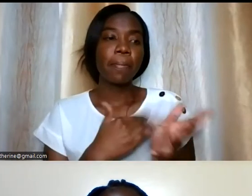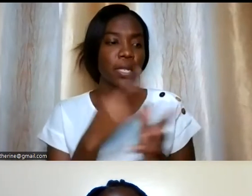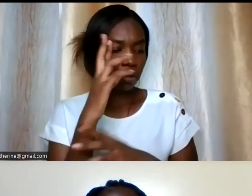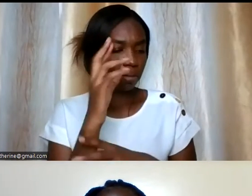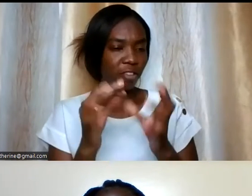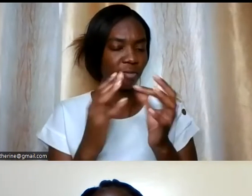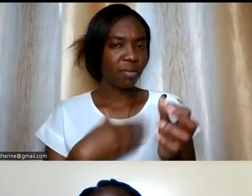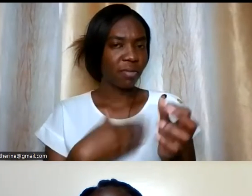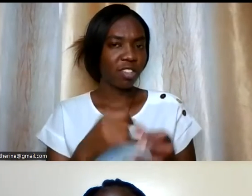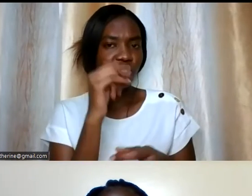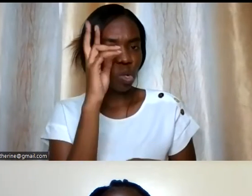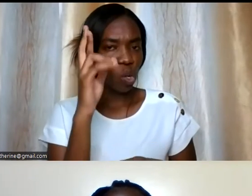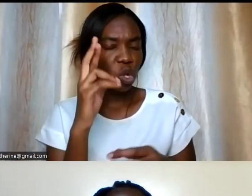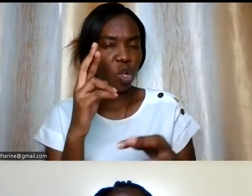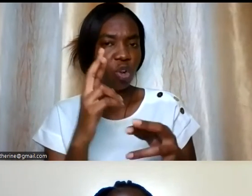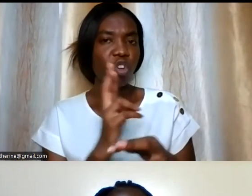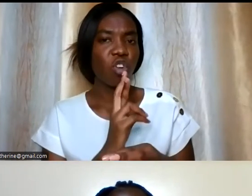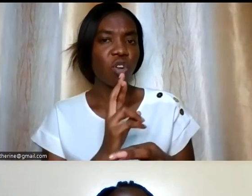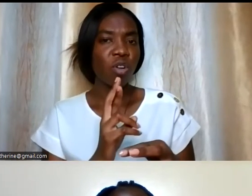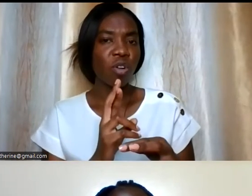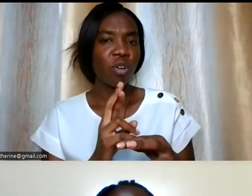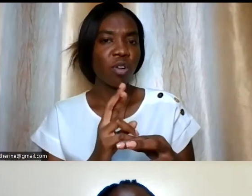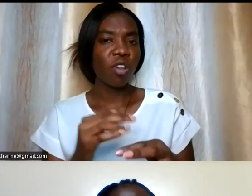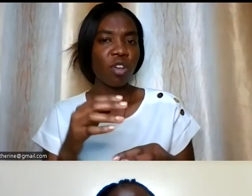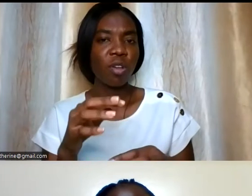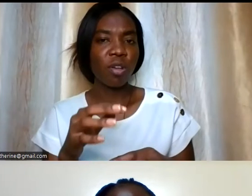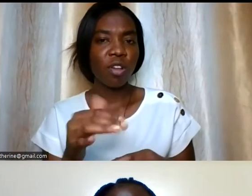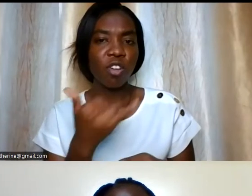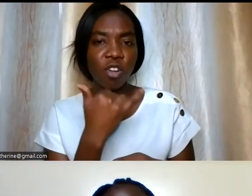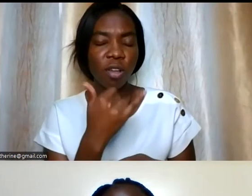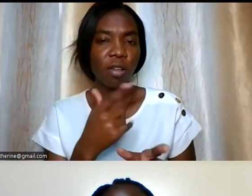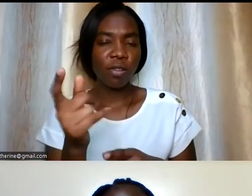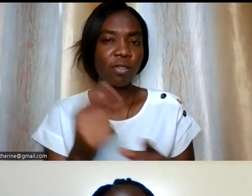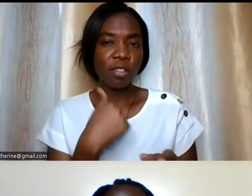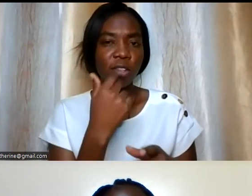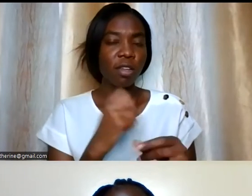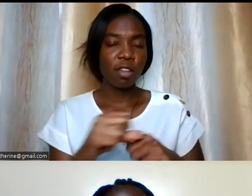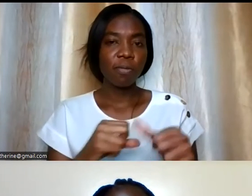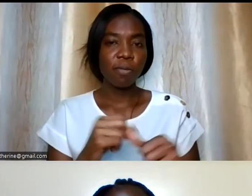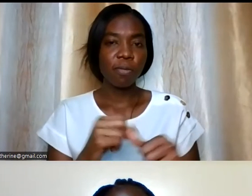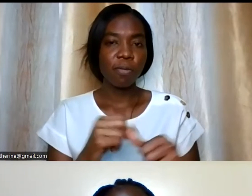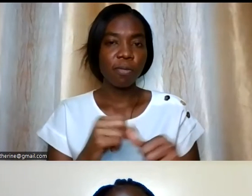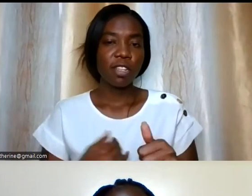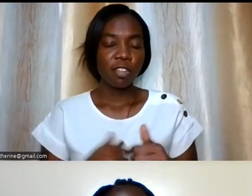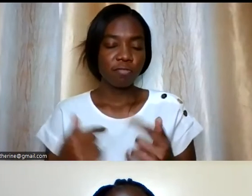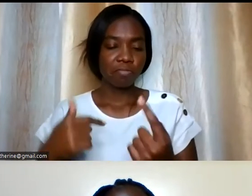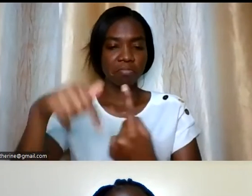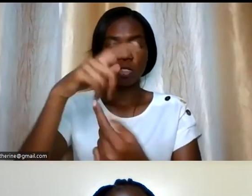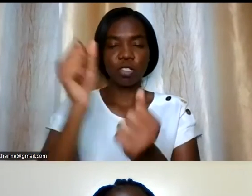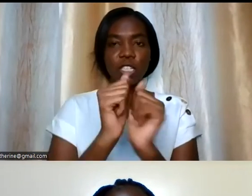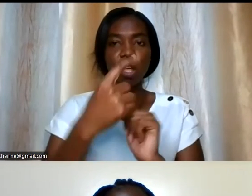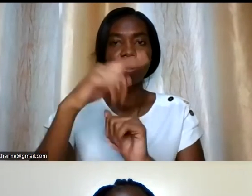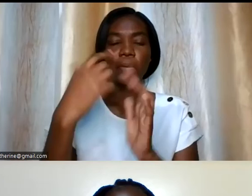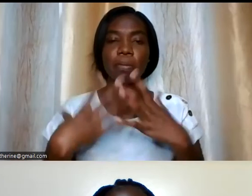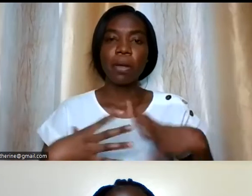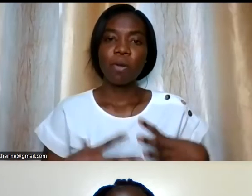you mentioning that we need to rely on, or rather have and surround ourselves with the right people. These